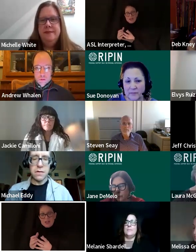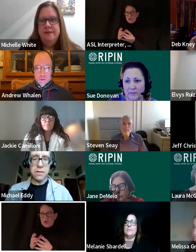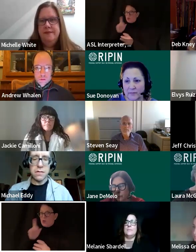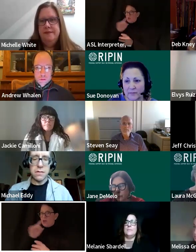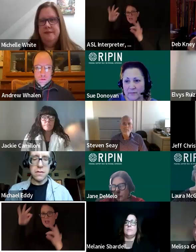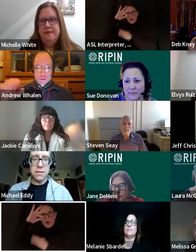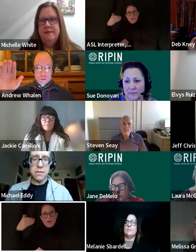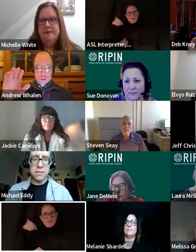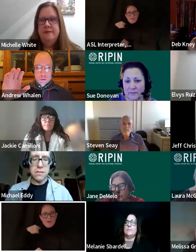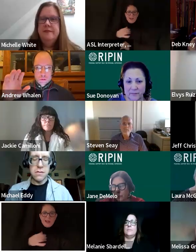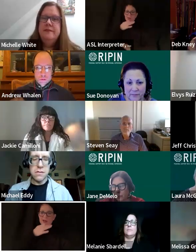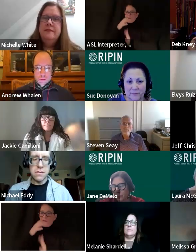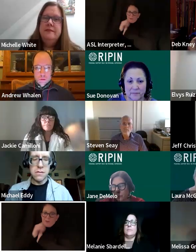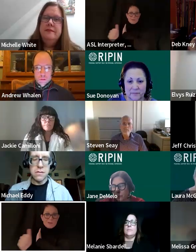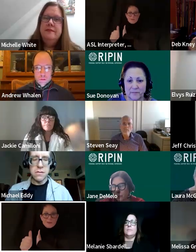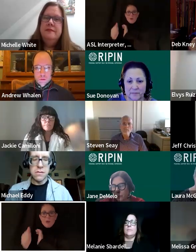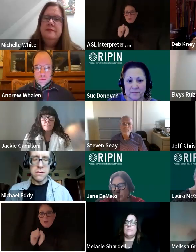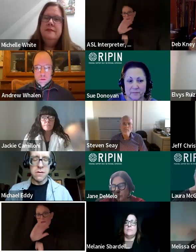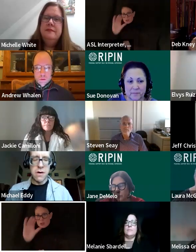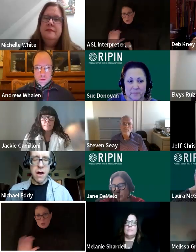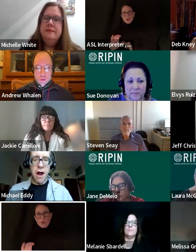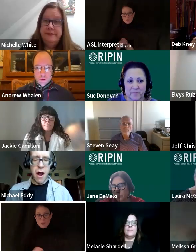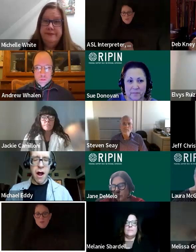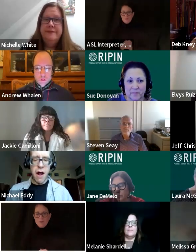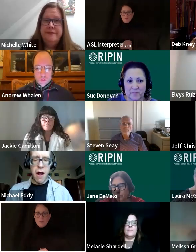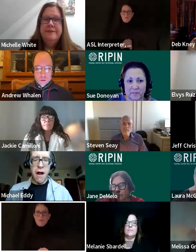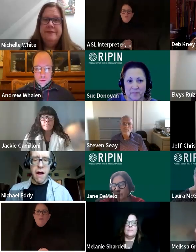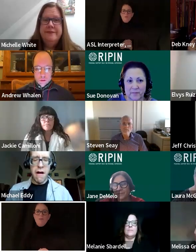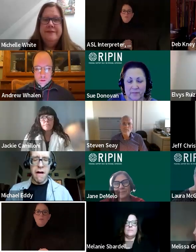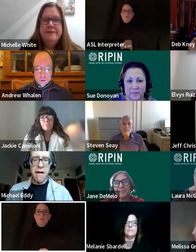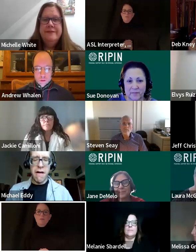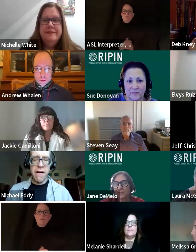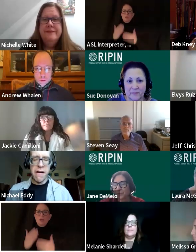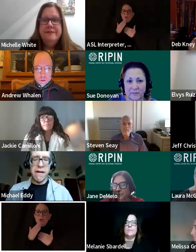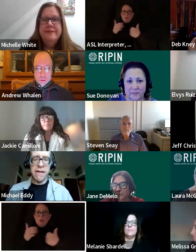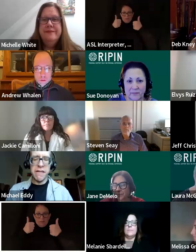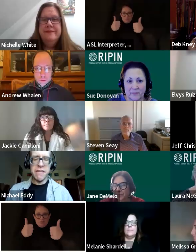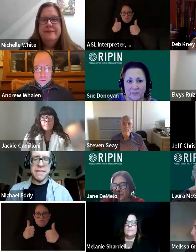at the beginning, and now they're better than a lot of us. So I mean, very good. So